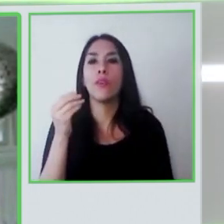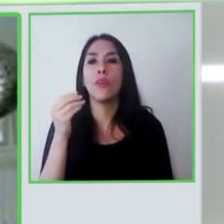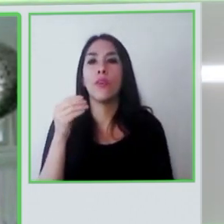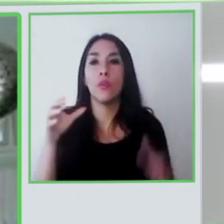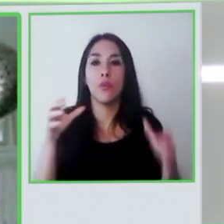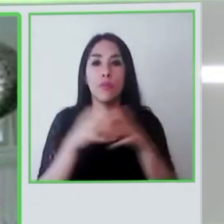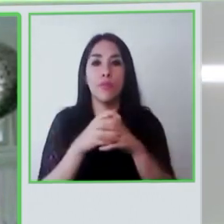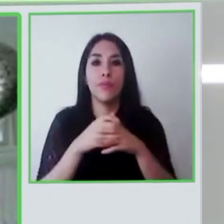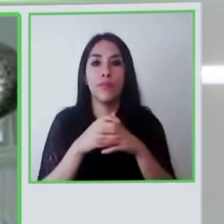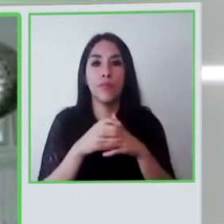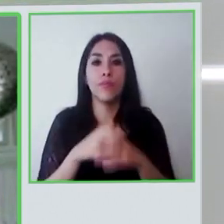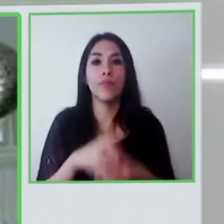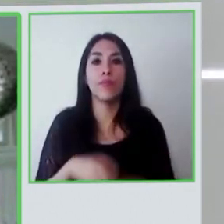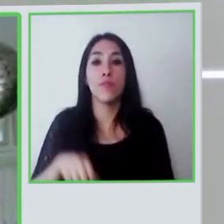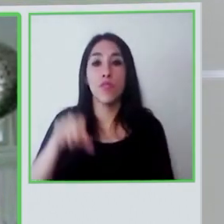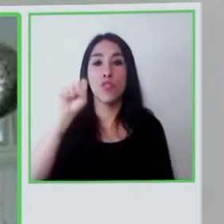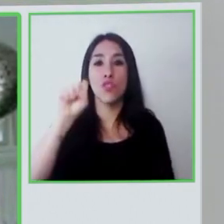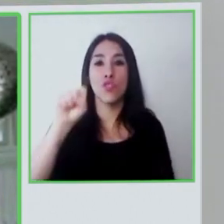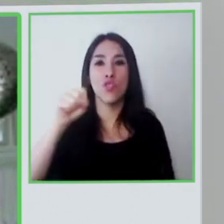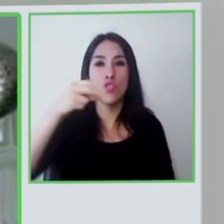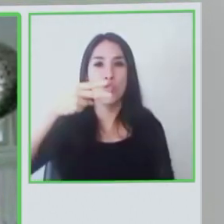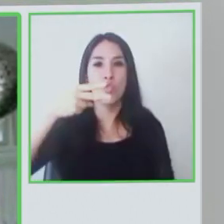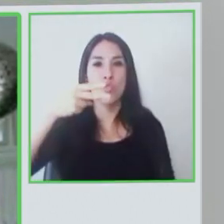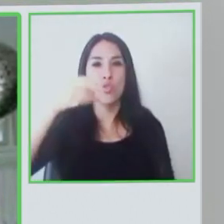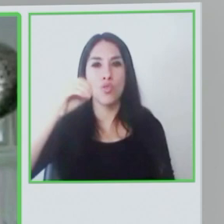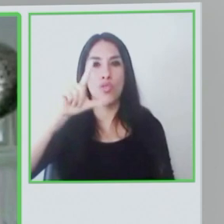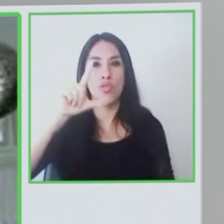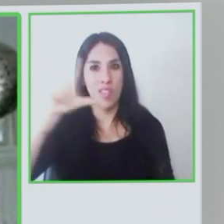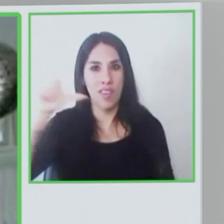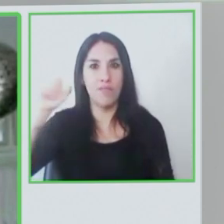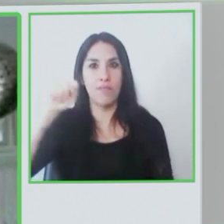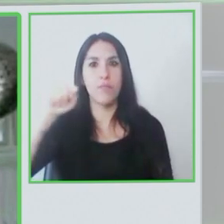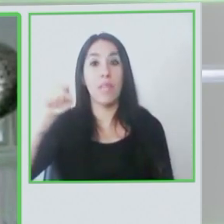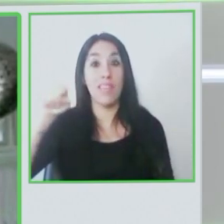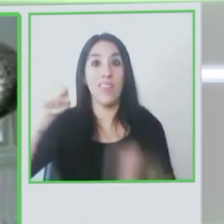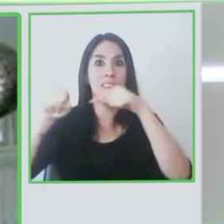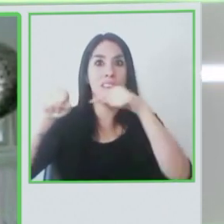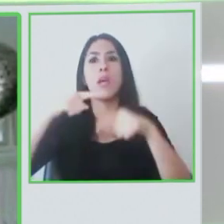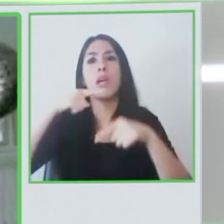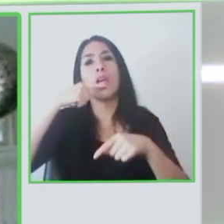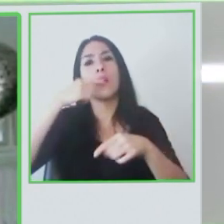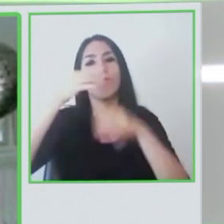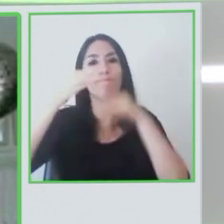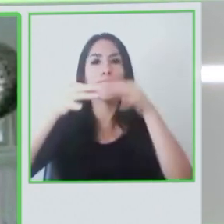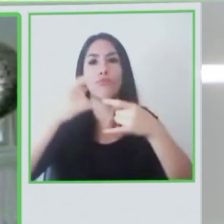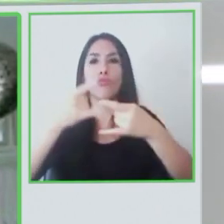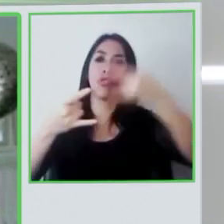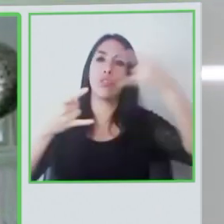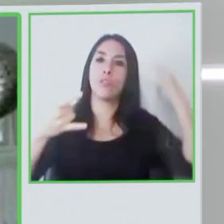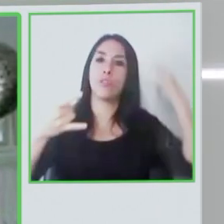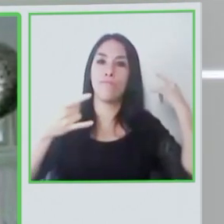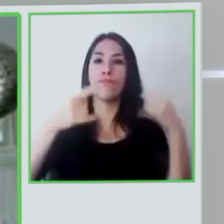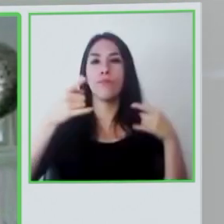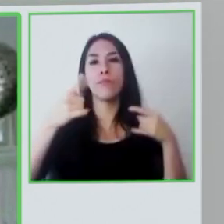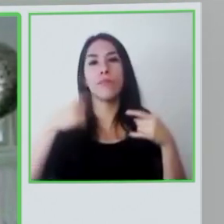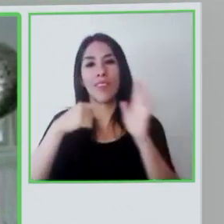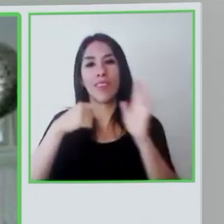Shell created a campaign of storytelling that said, be yourself. That was